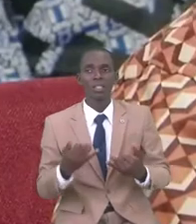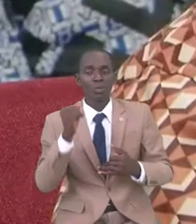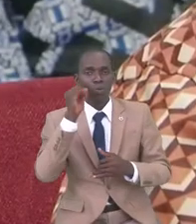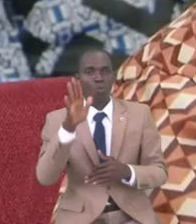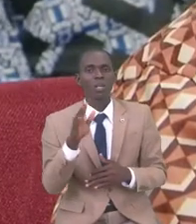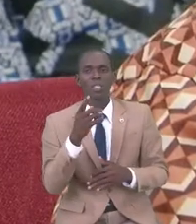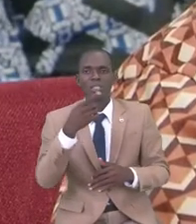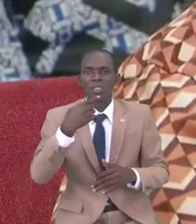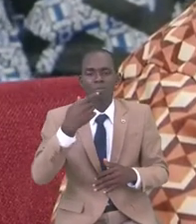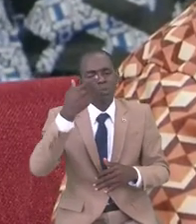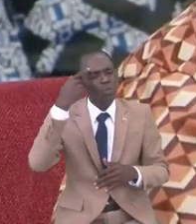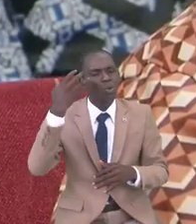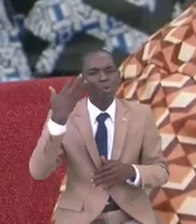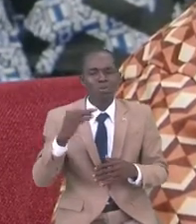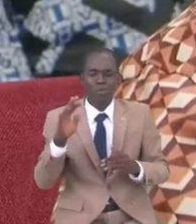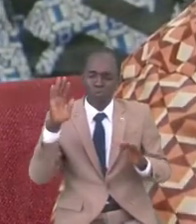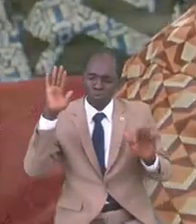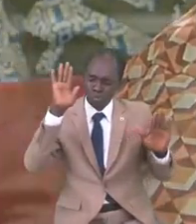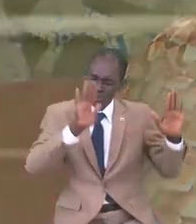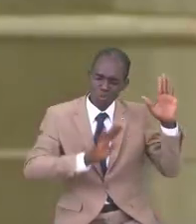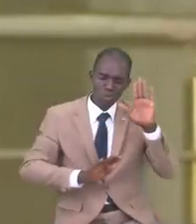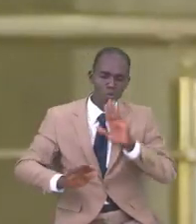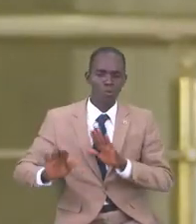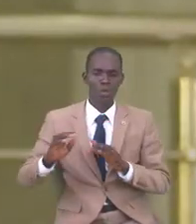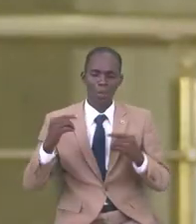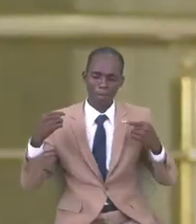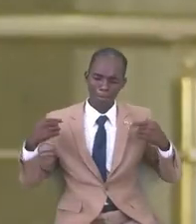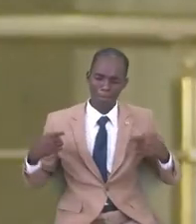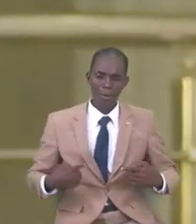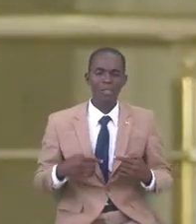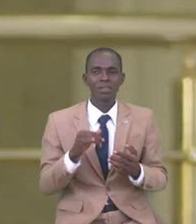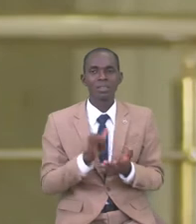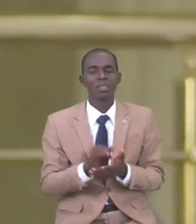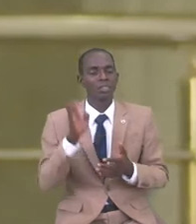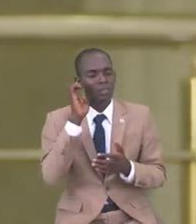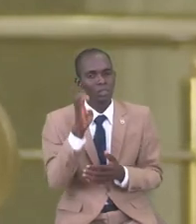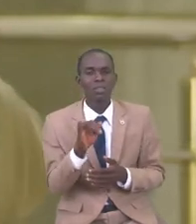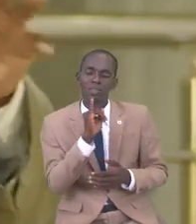the traumatic trouble and pain that she had.